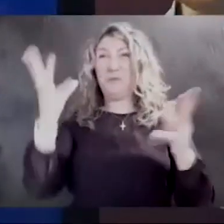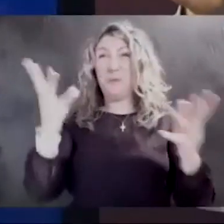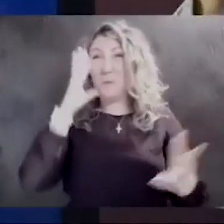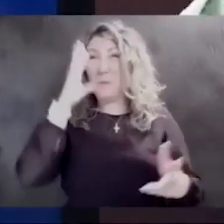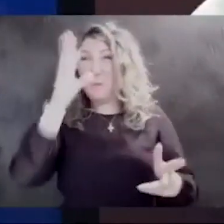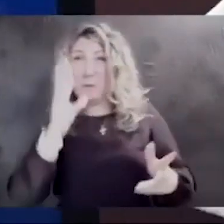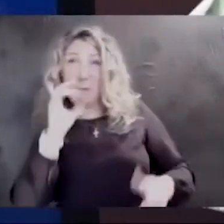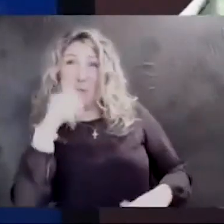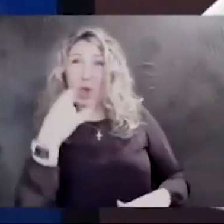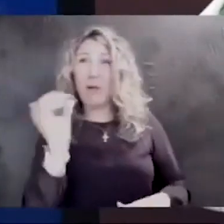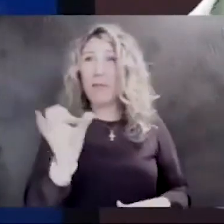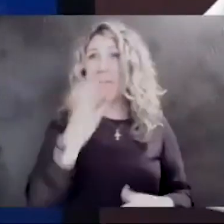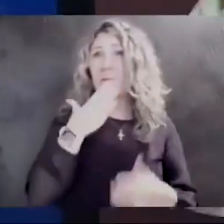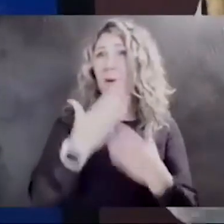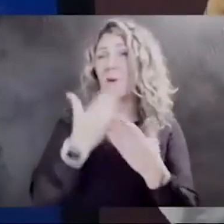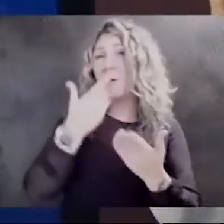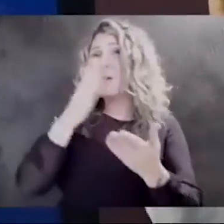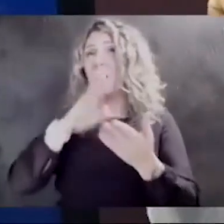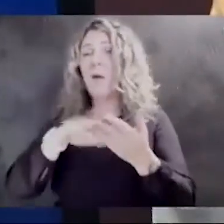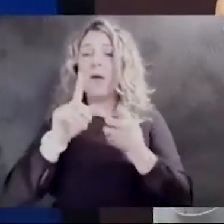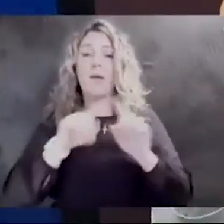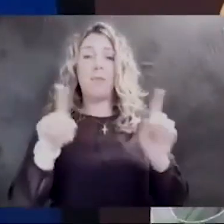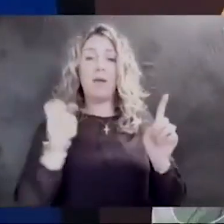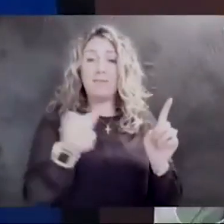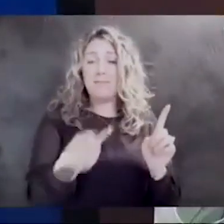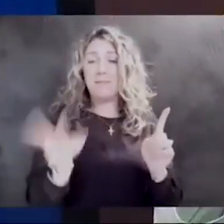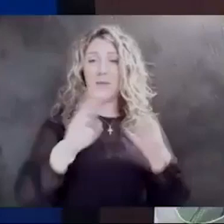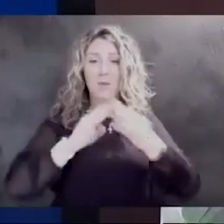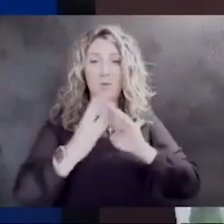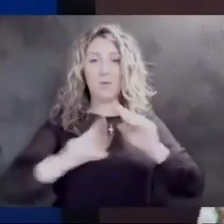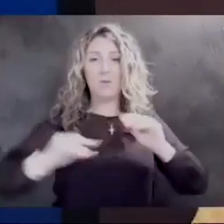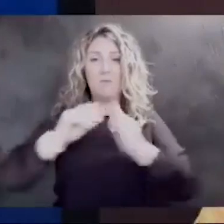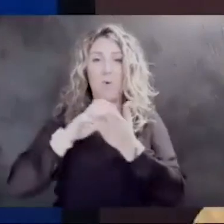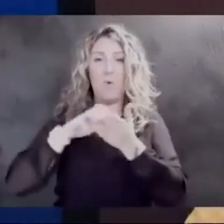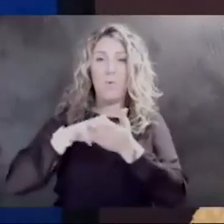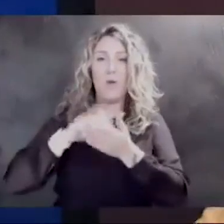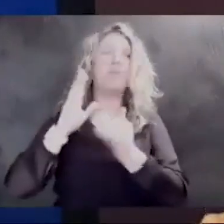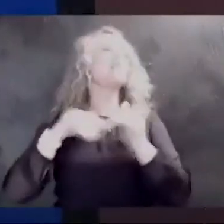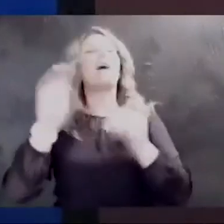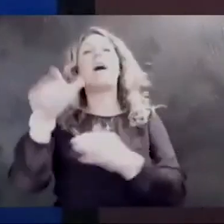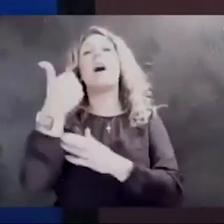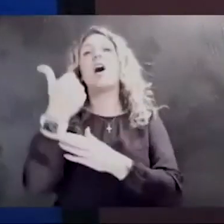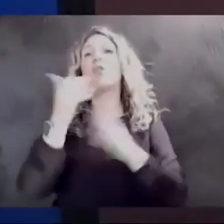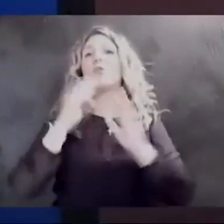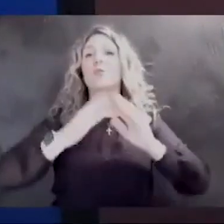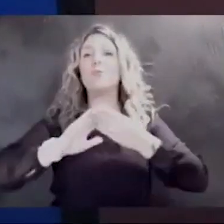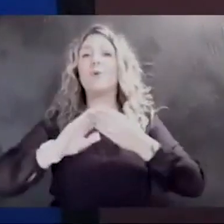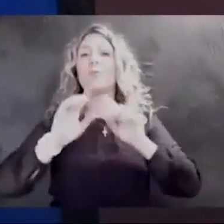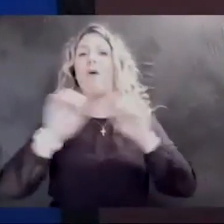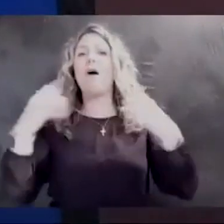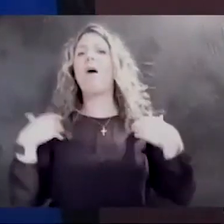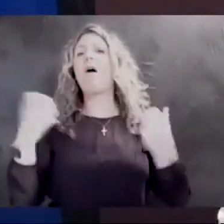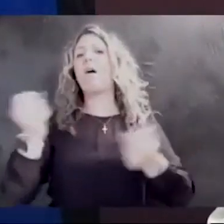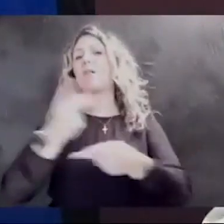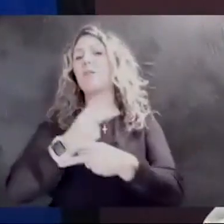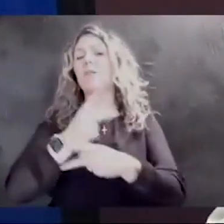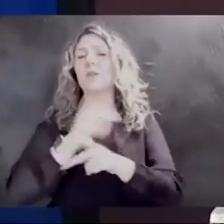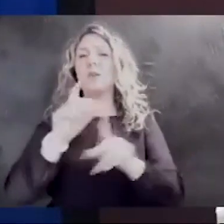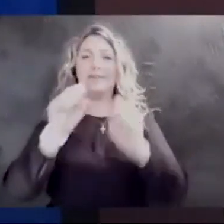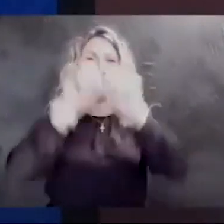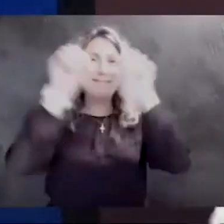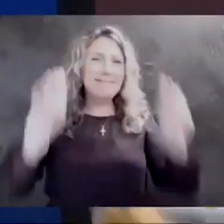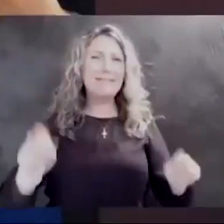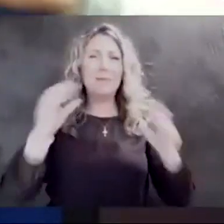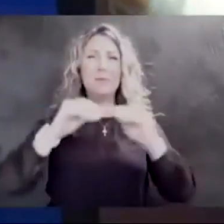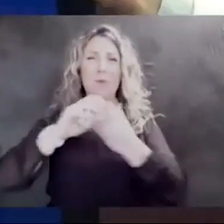some communities are much more vulnerable than other communities. But I think healthcare systems are more vulnerable in a different way right now,